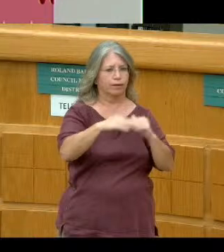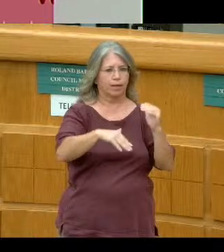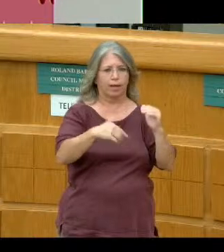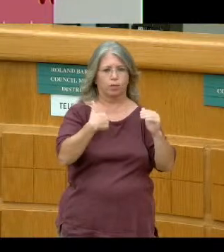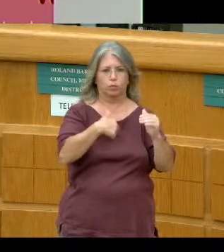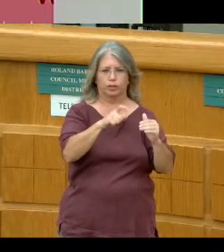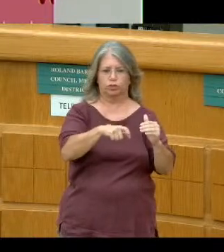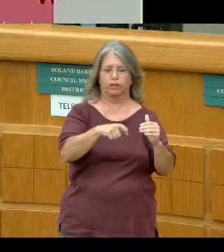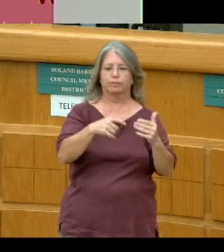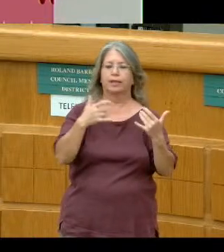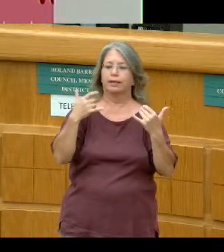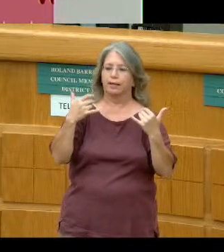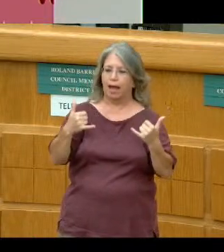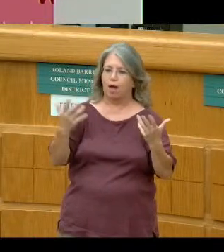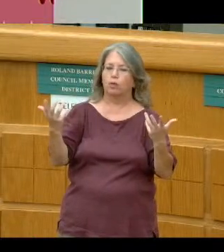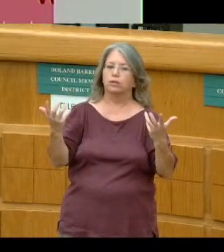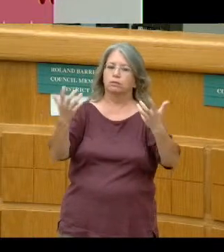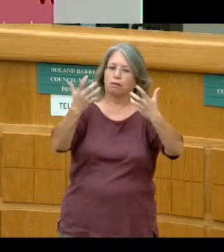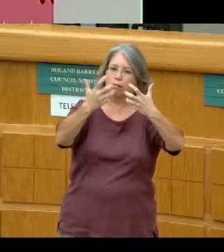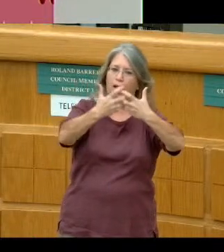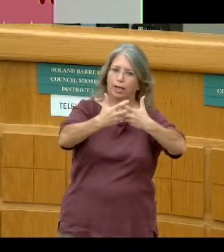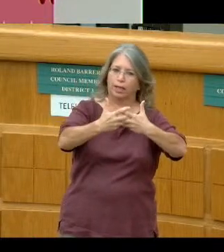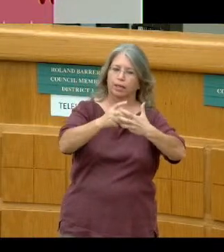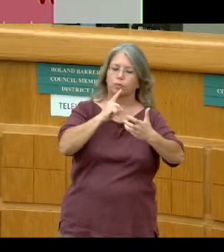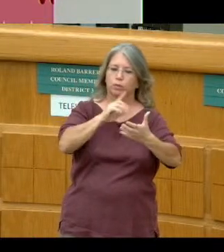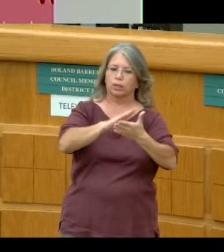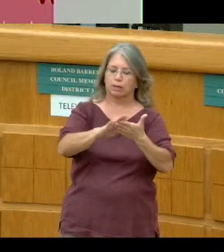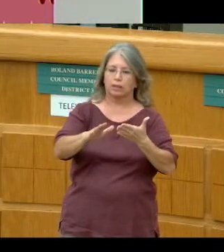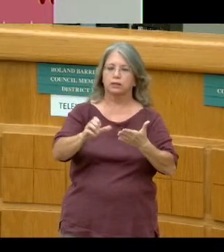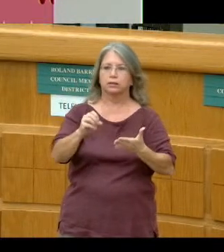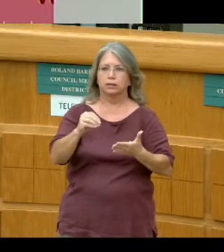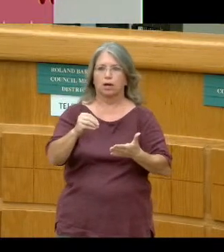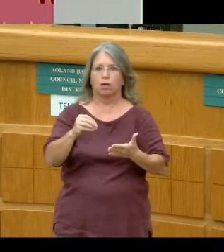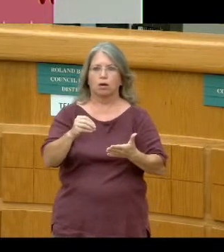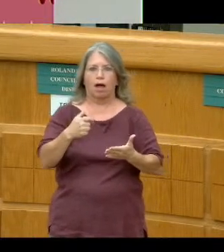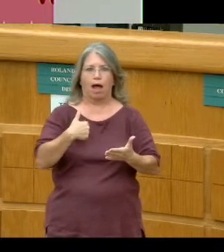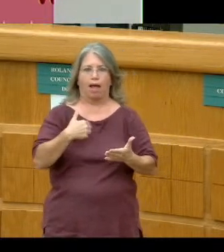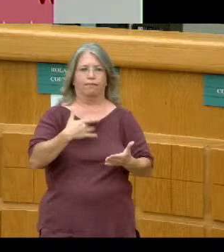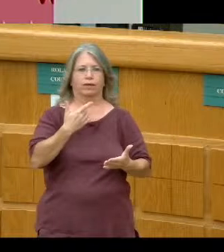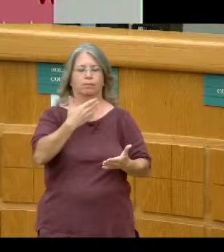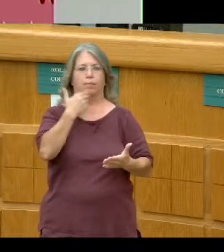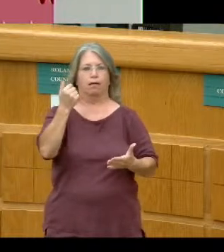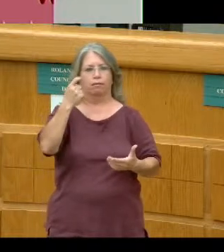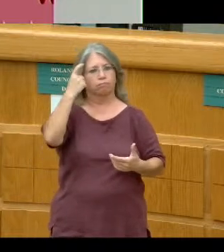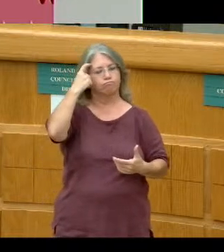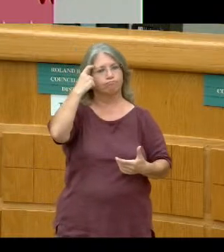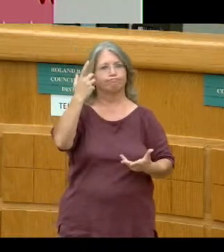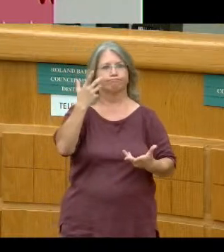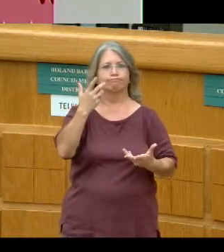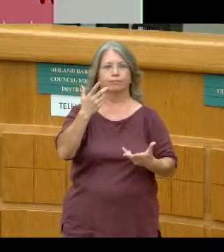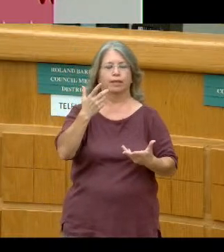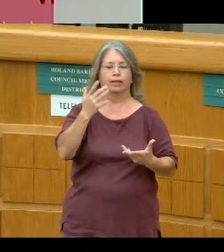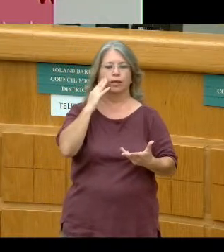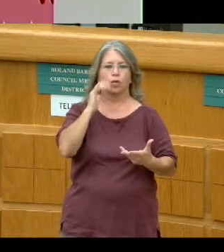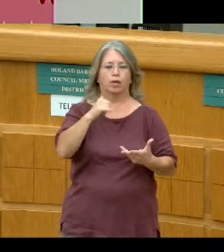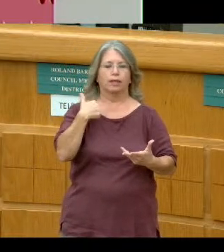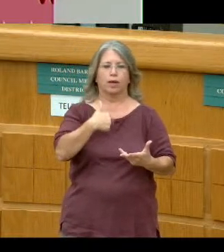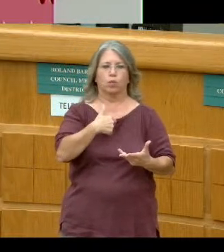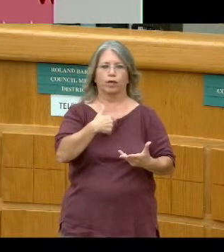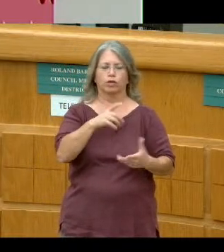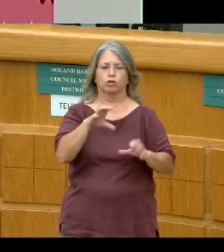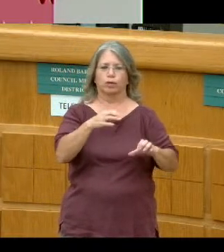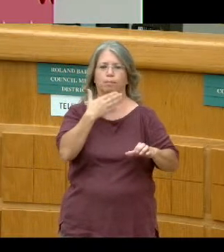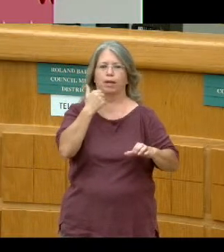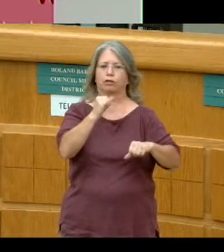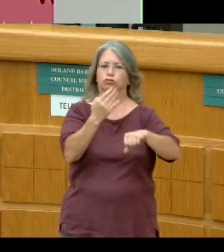in that respect, it sets my mind at ease that our model is doing a fairly good job of predicting what's occurring. And it was a